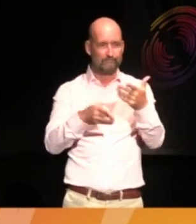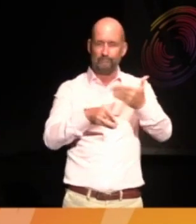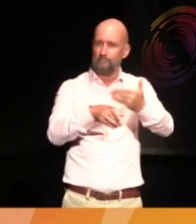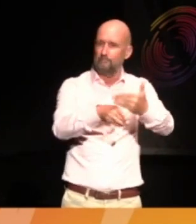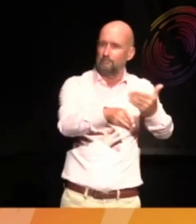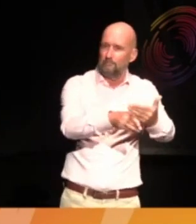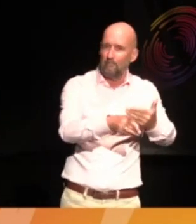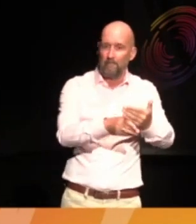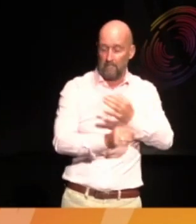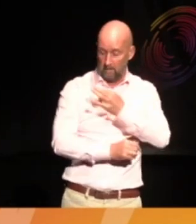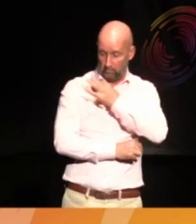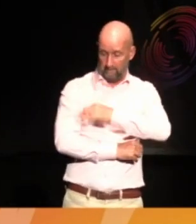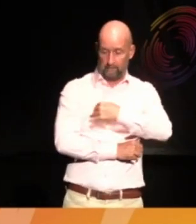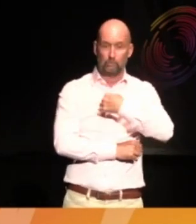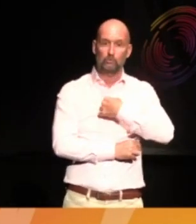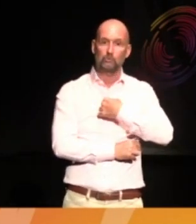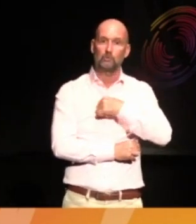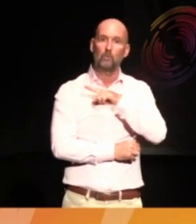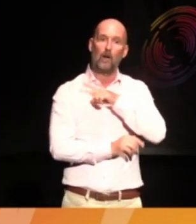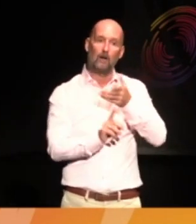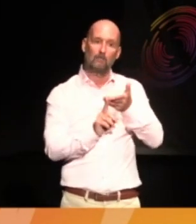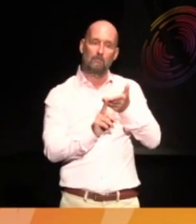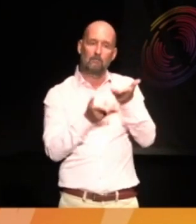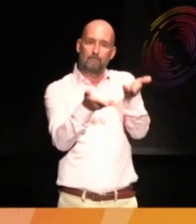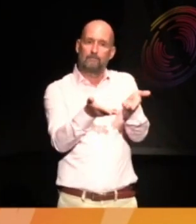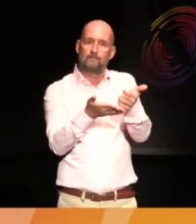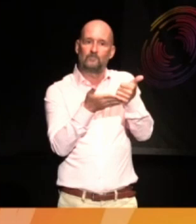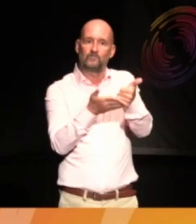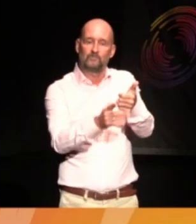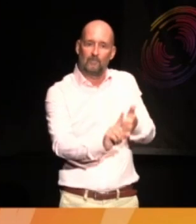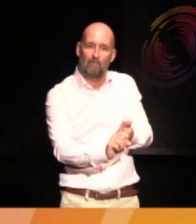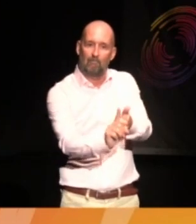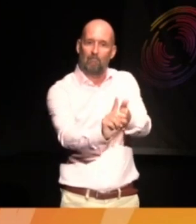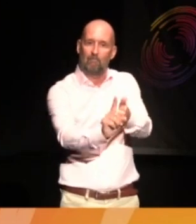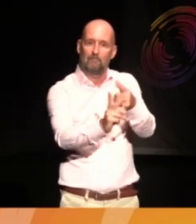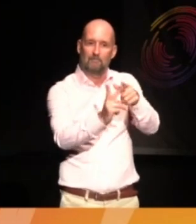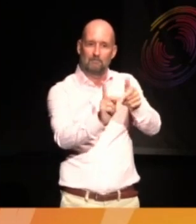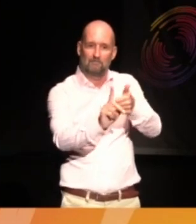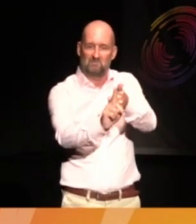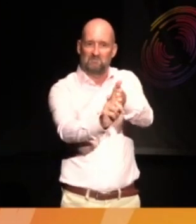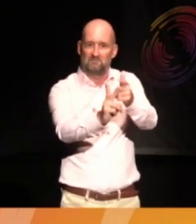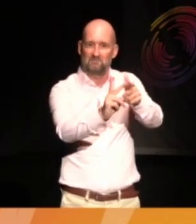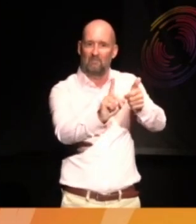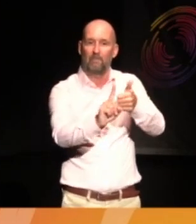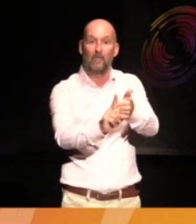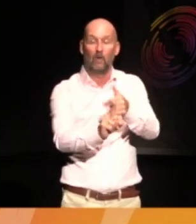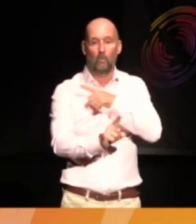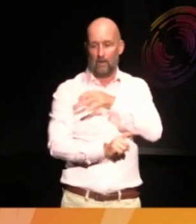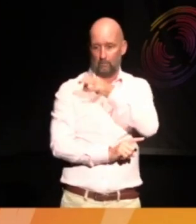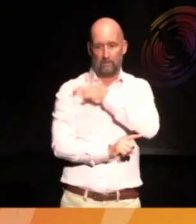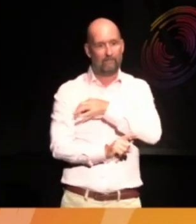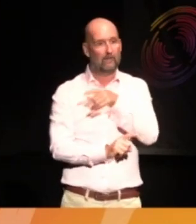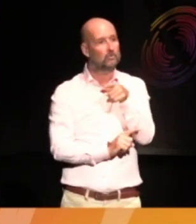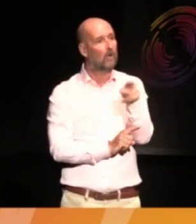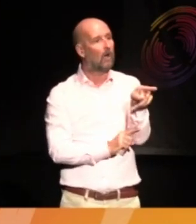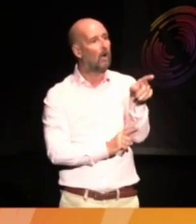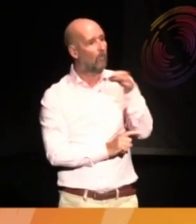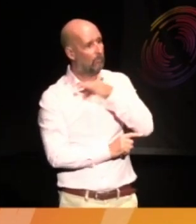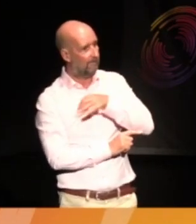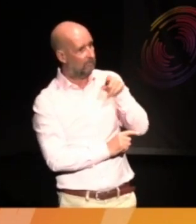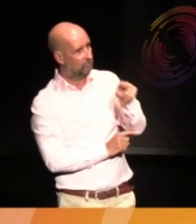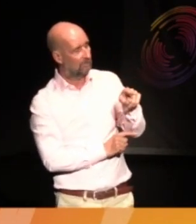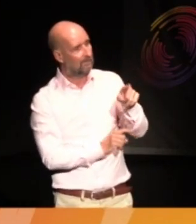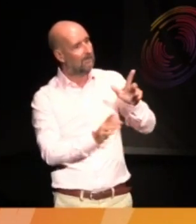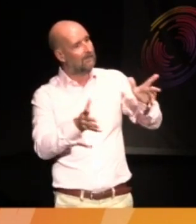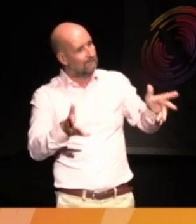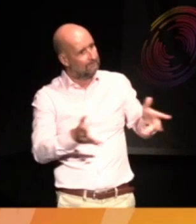do, paying it forward for me is really important, and recognising the privilege that people have and utilising it to support and